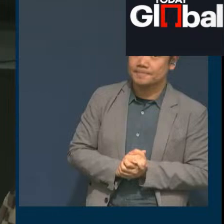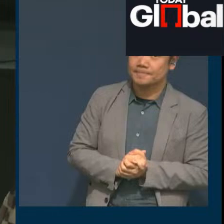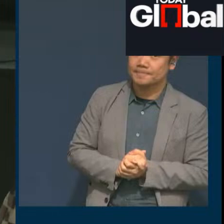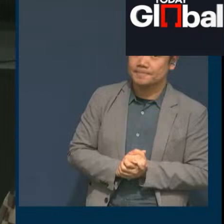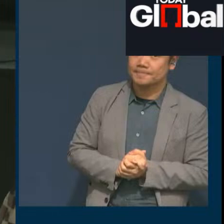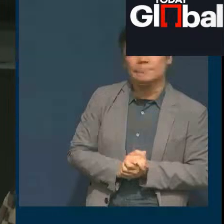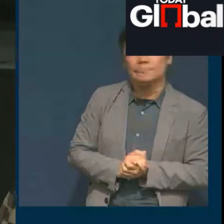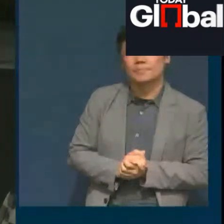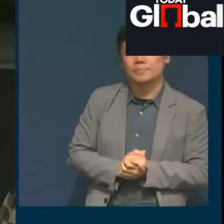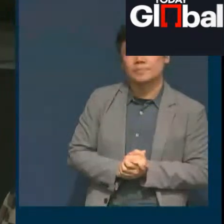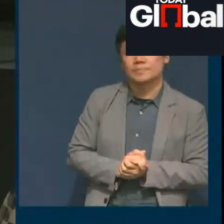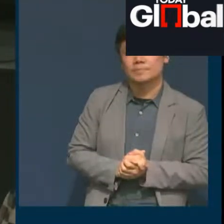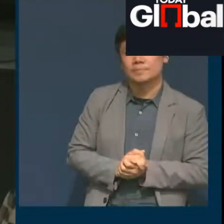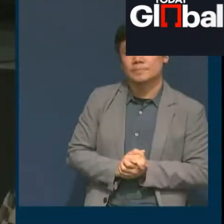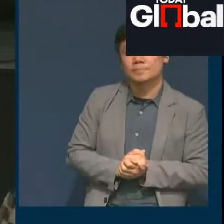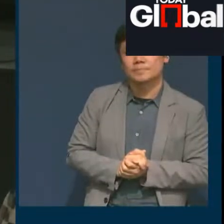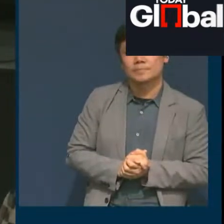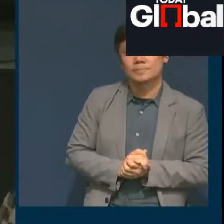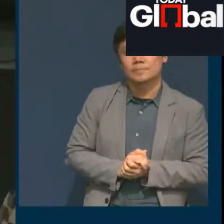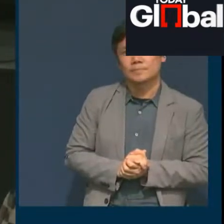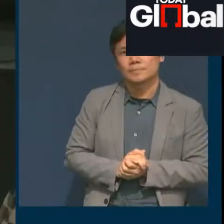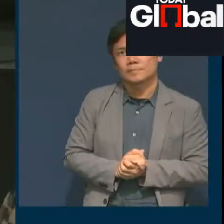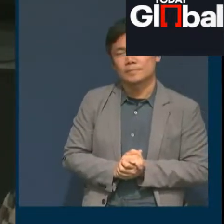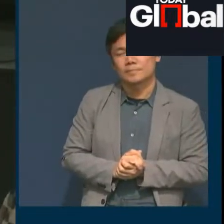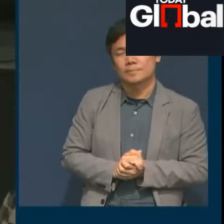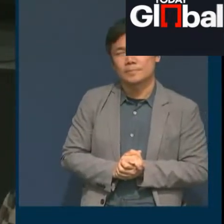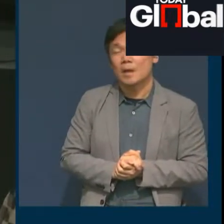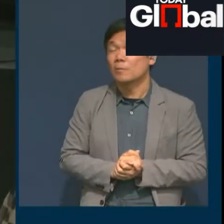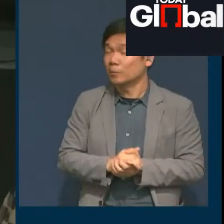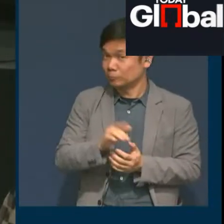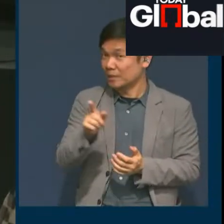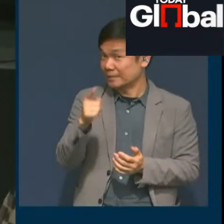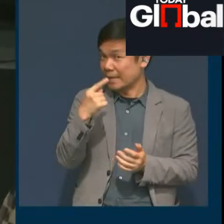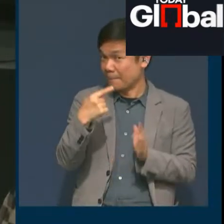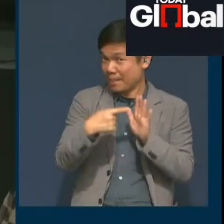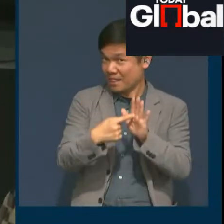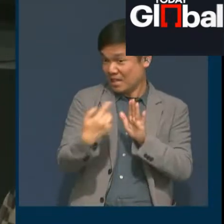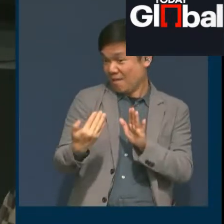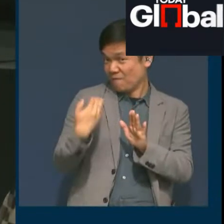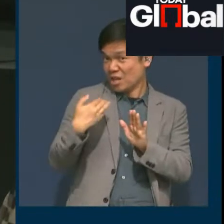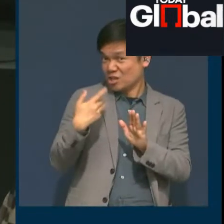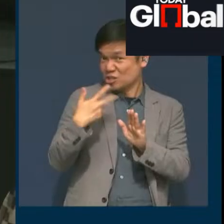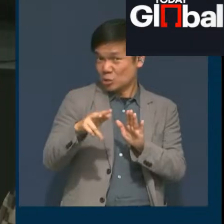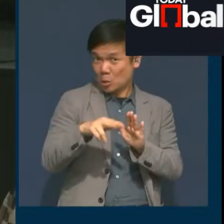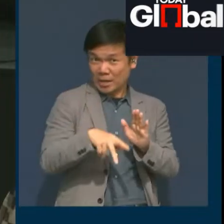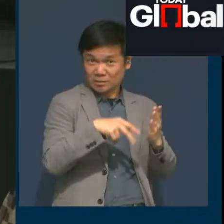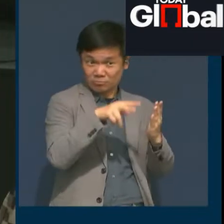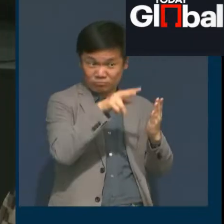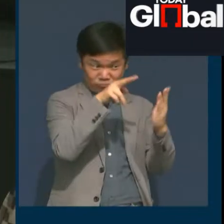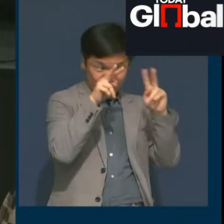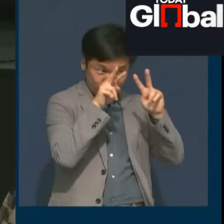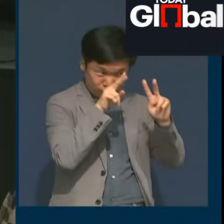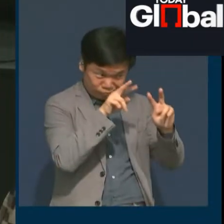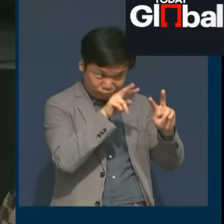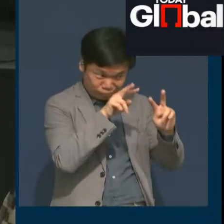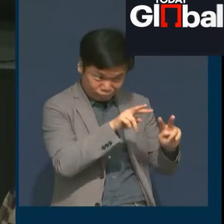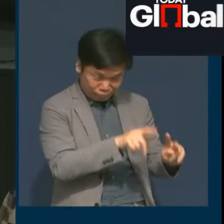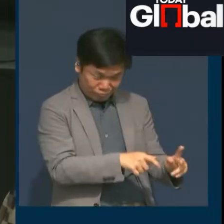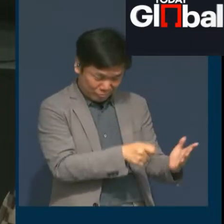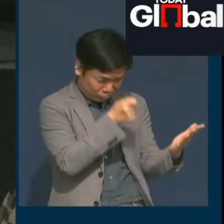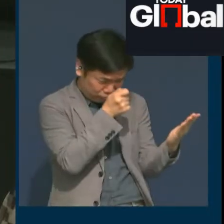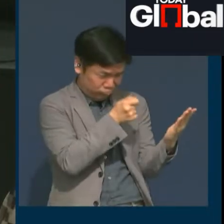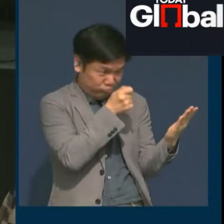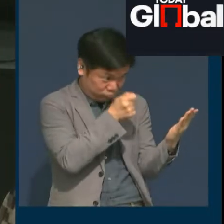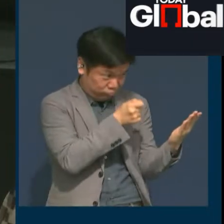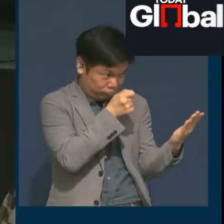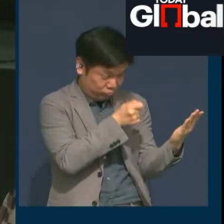based on a very careful review when it comes to the adoption of the protocol. Now,